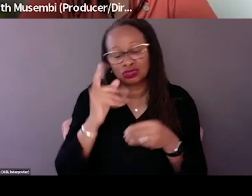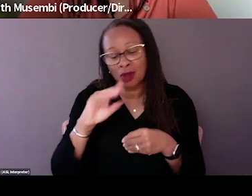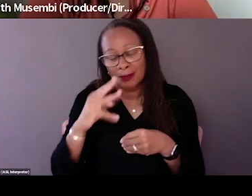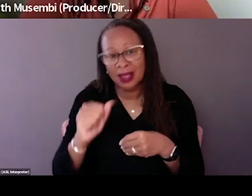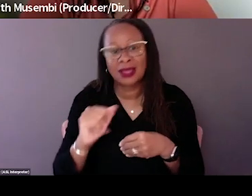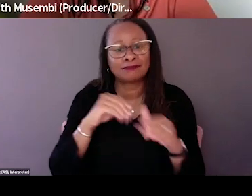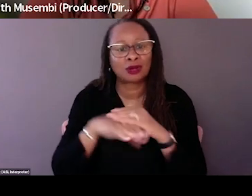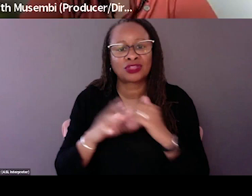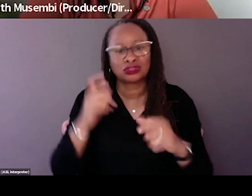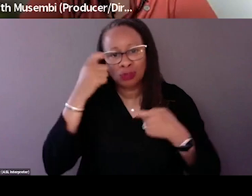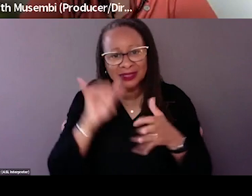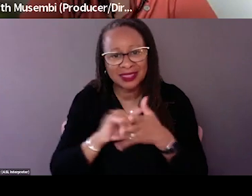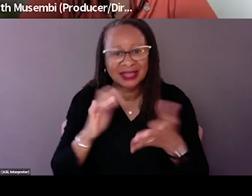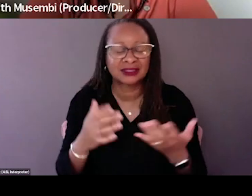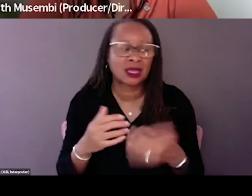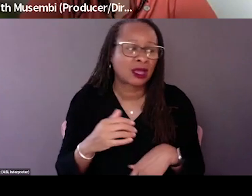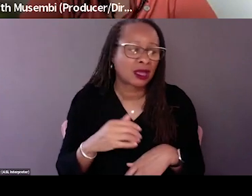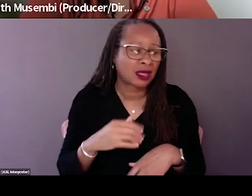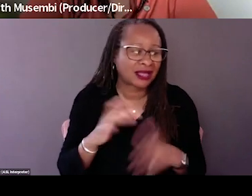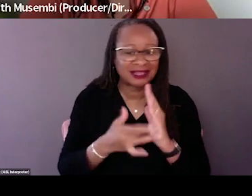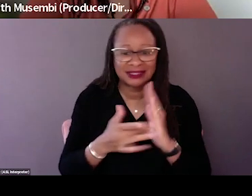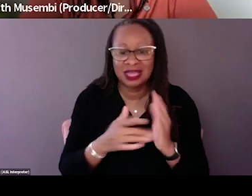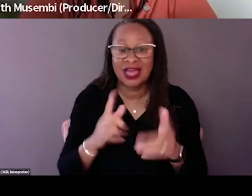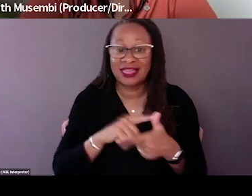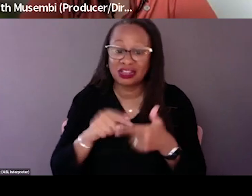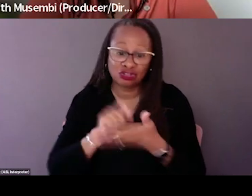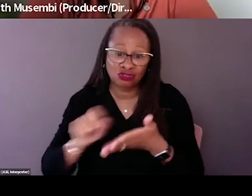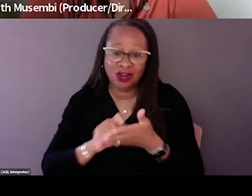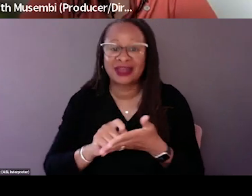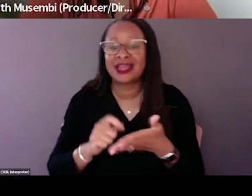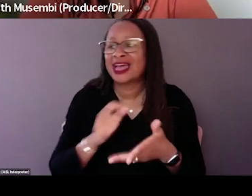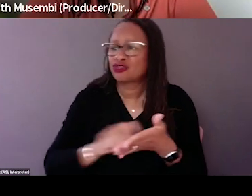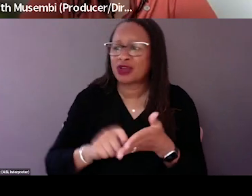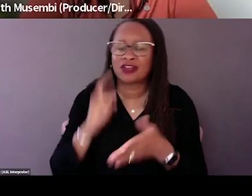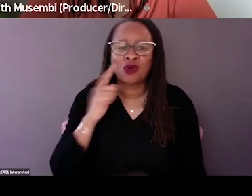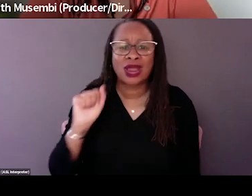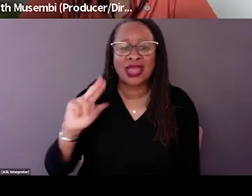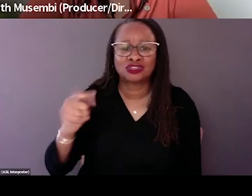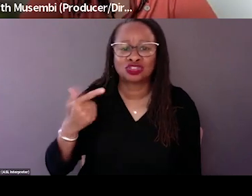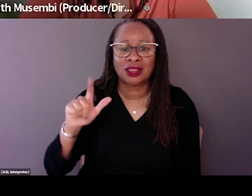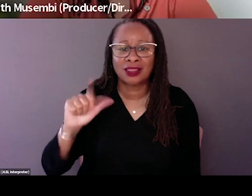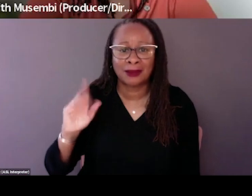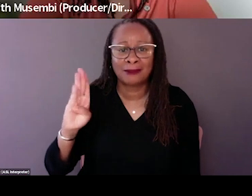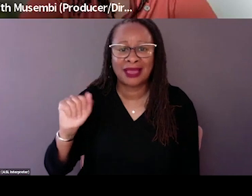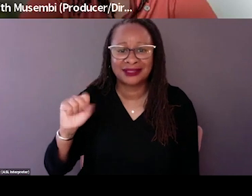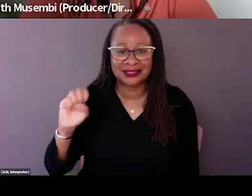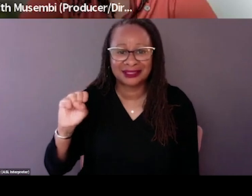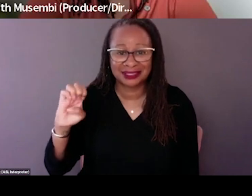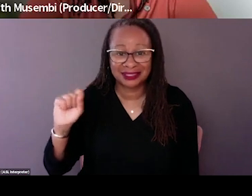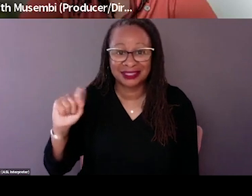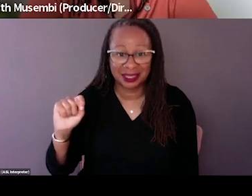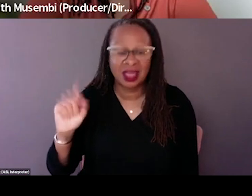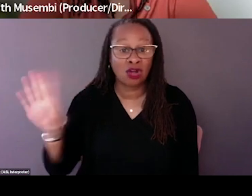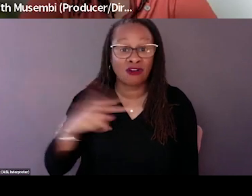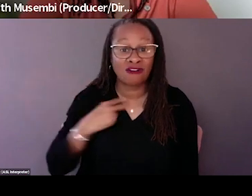And then you write, and then you're suddenly writing for Angela Bassett, and then that brings a whole new level to things. And I don't know, Queens has just always